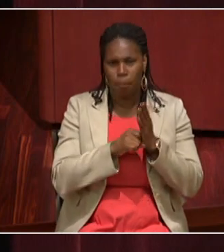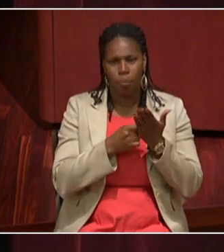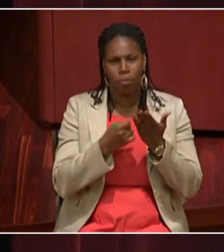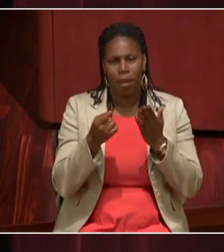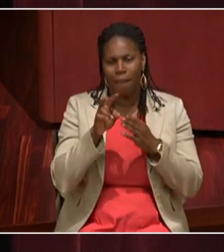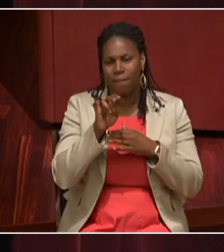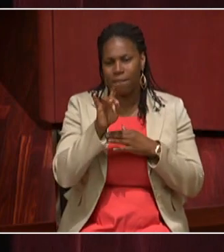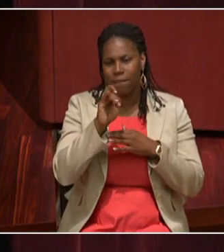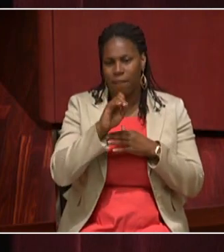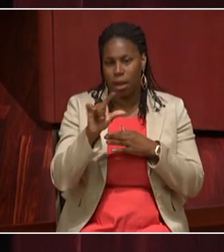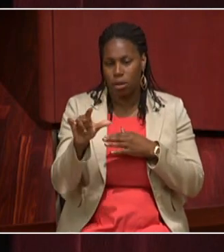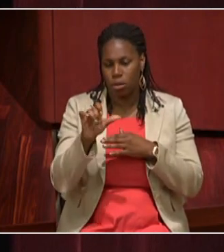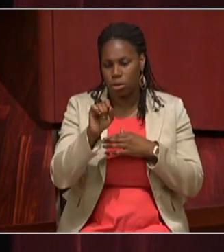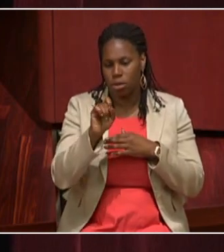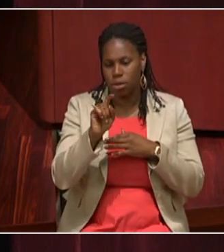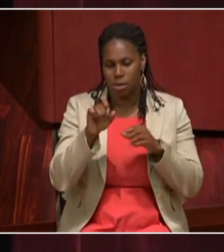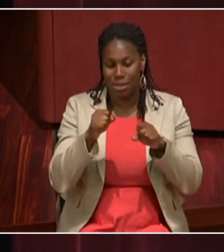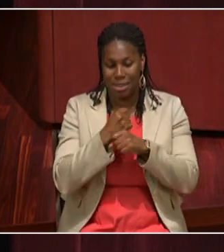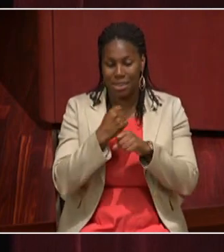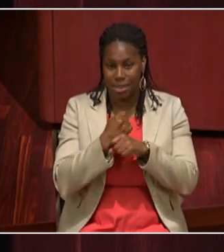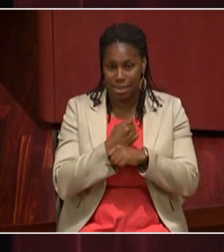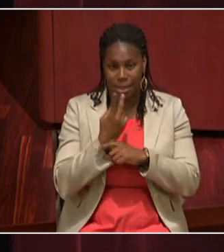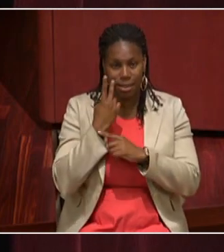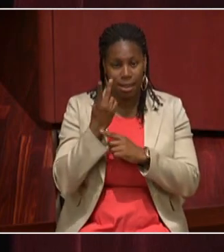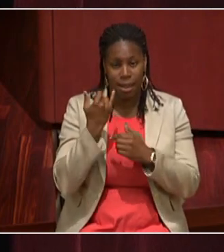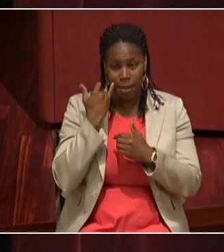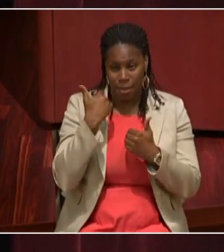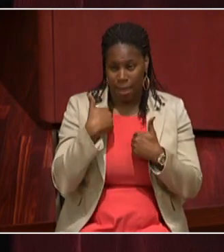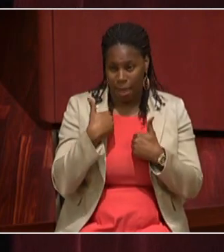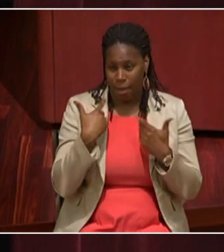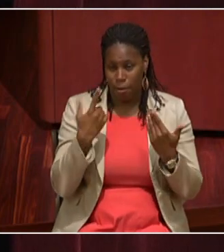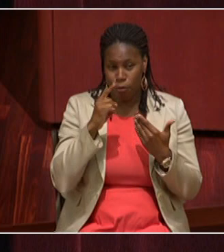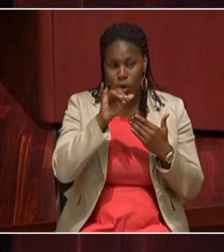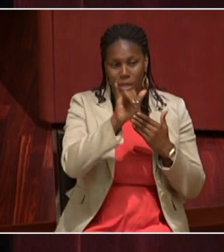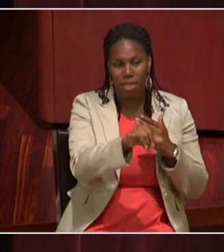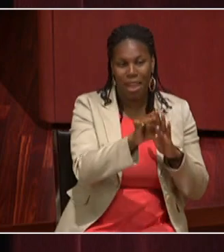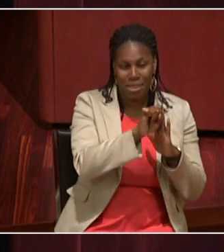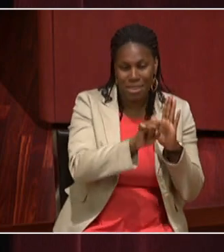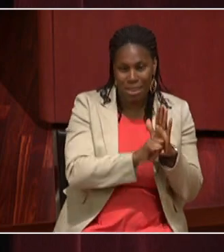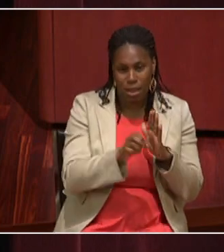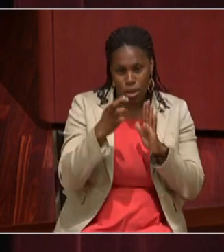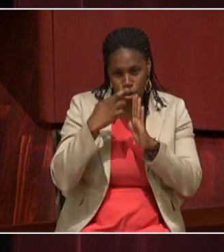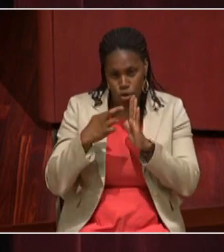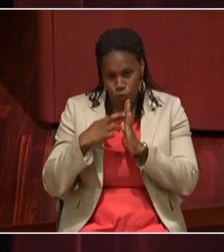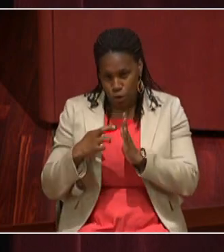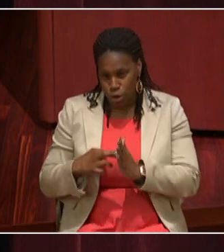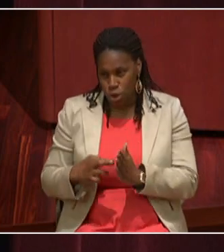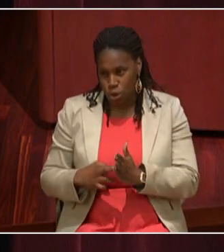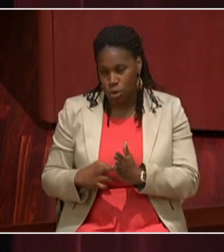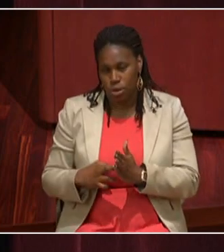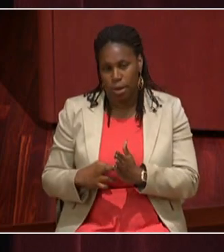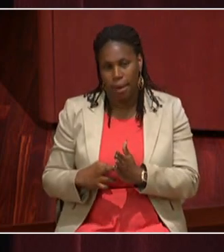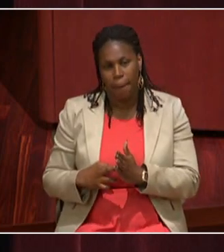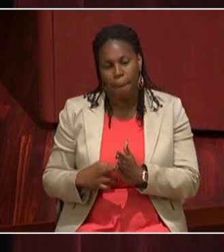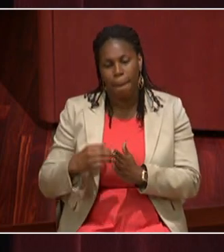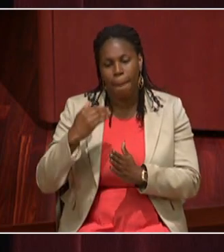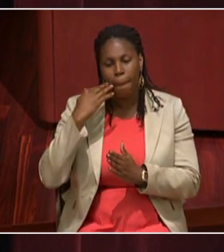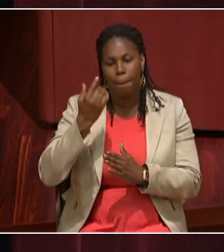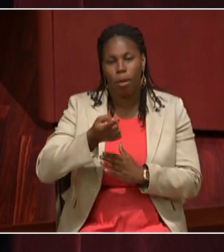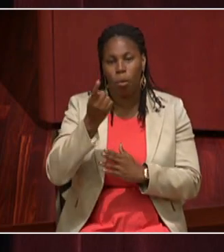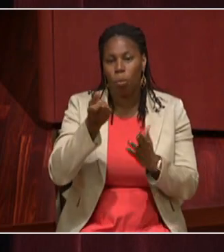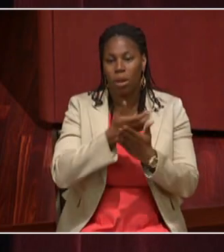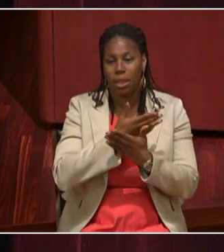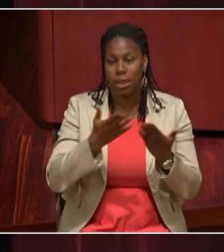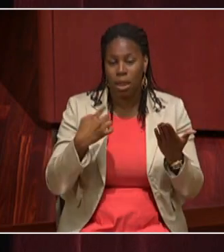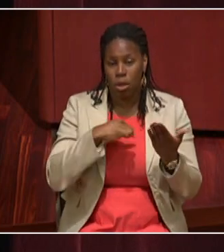Vital Statistics and see if they have that for the particular state that you're researching. I know one thing that we have